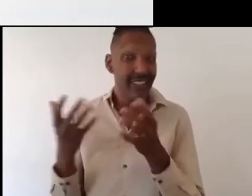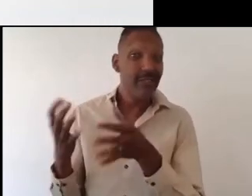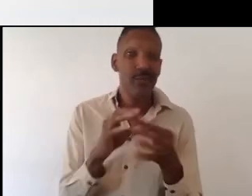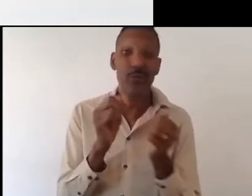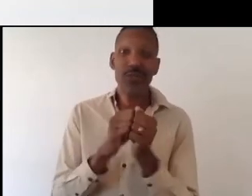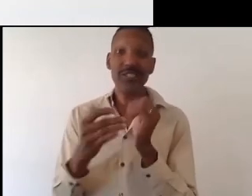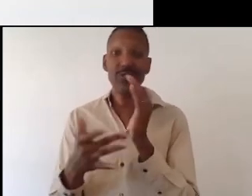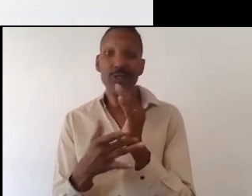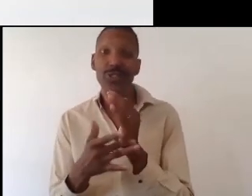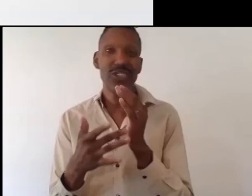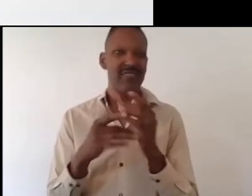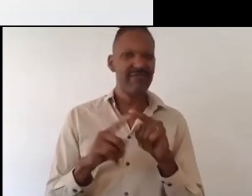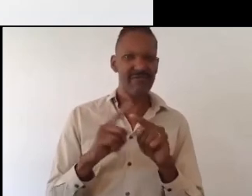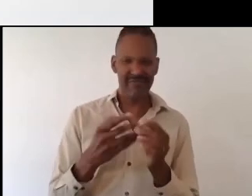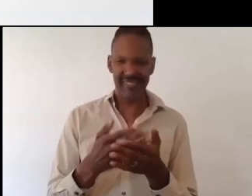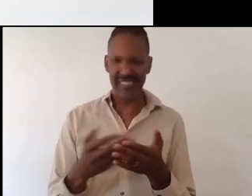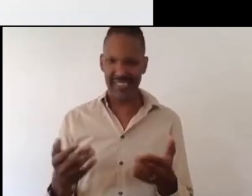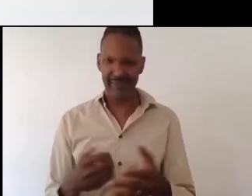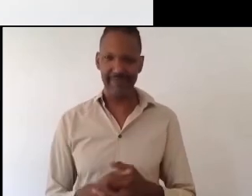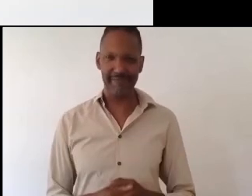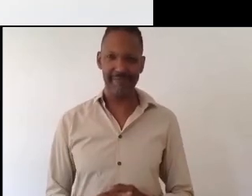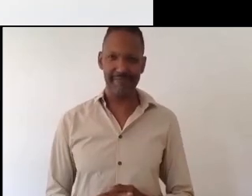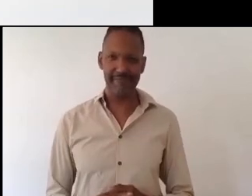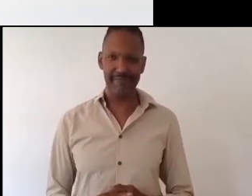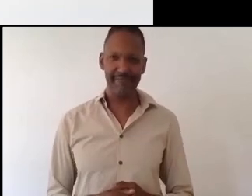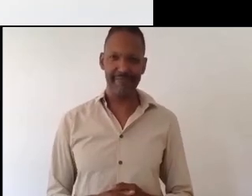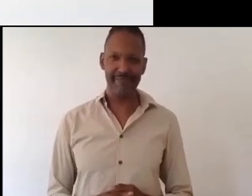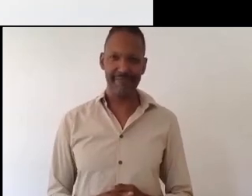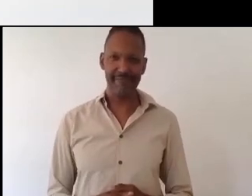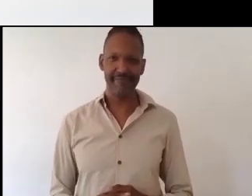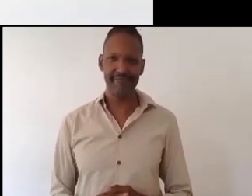in science and engineering.